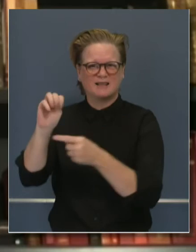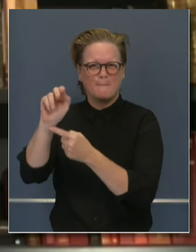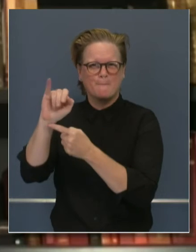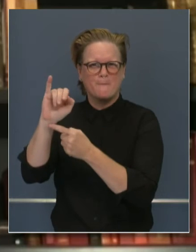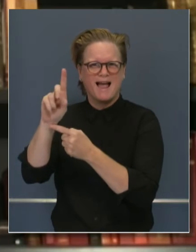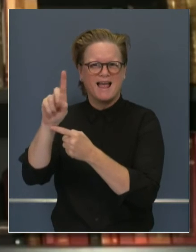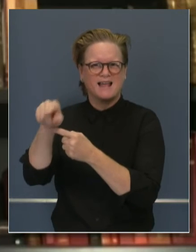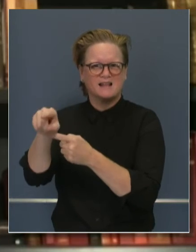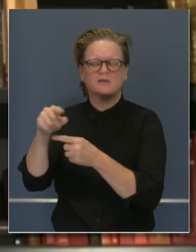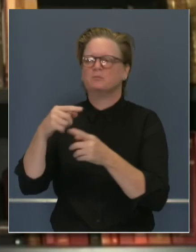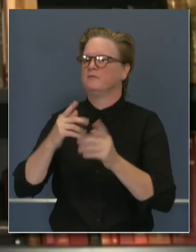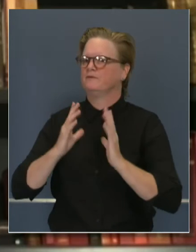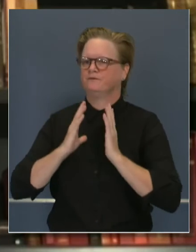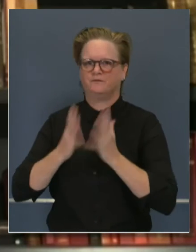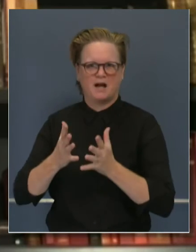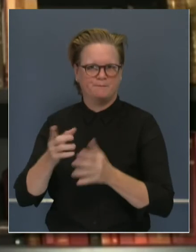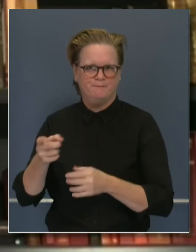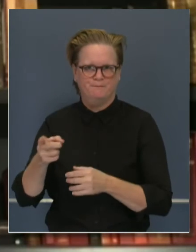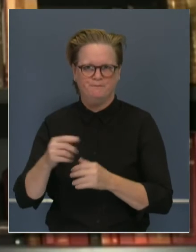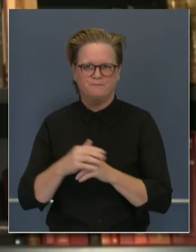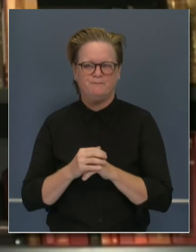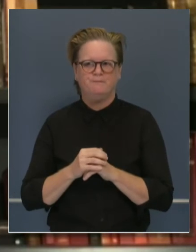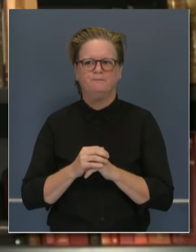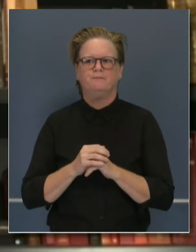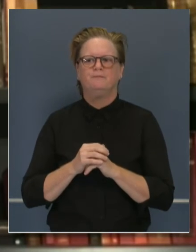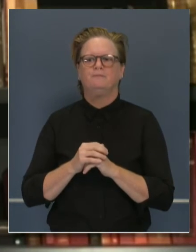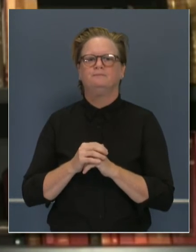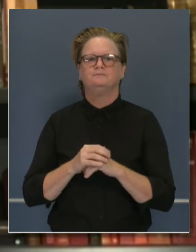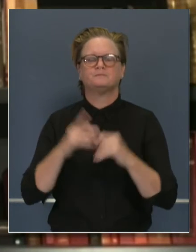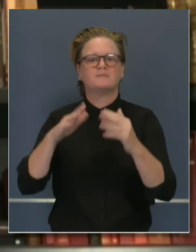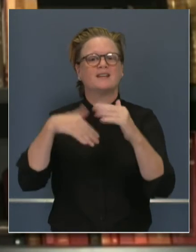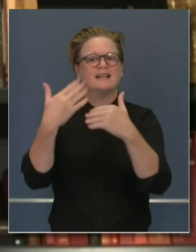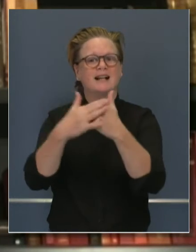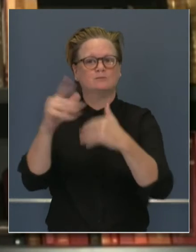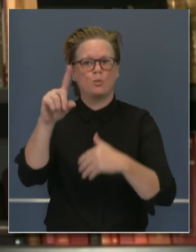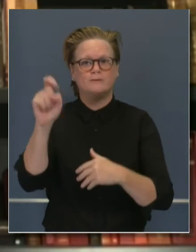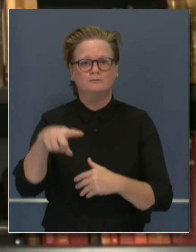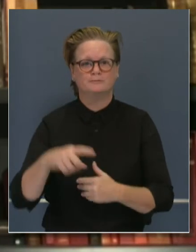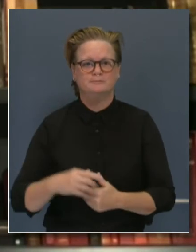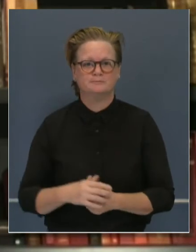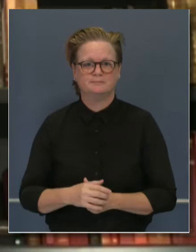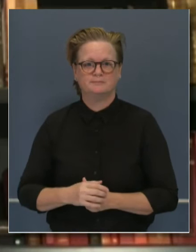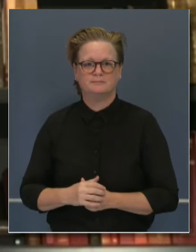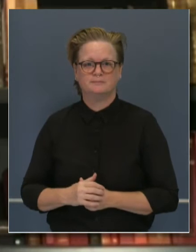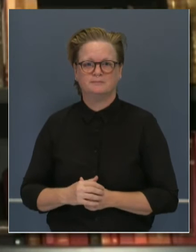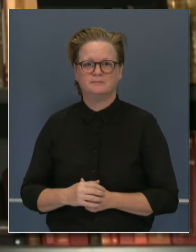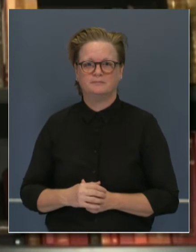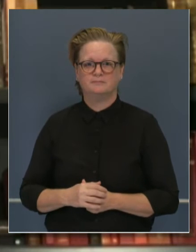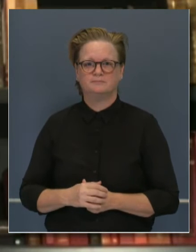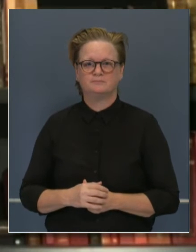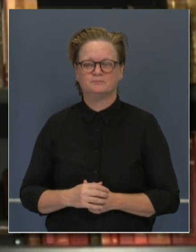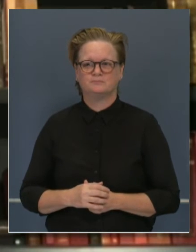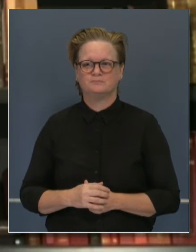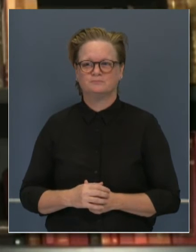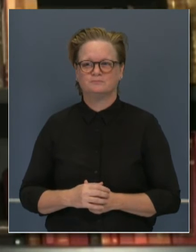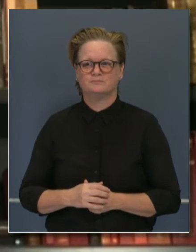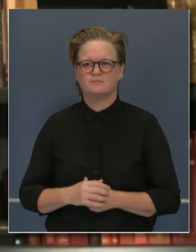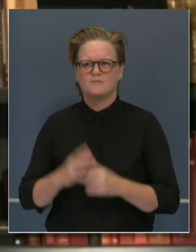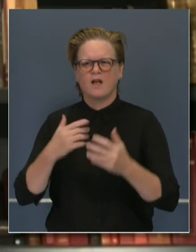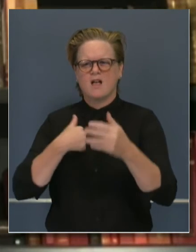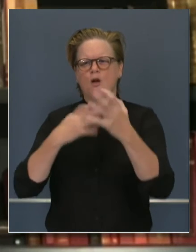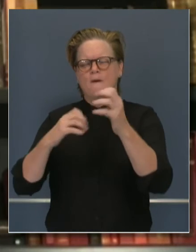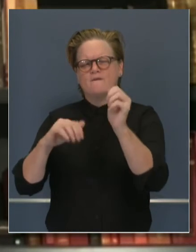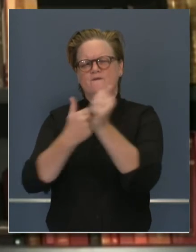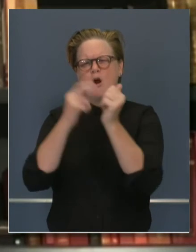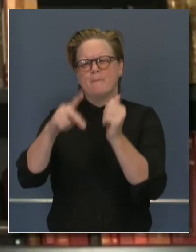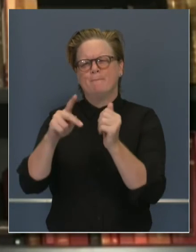Jeremy White, Politico. Thank you so much for taking my question. I would like to first quickly follow up on John's question and get